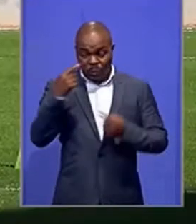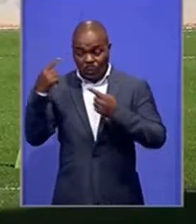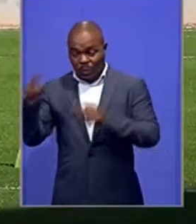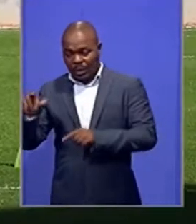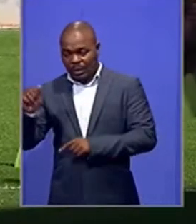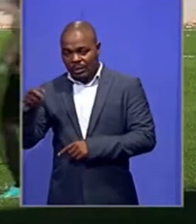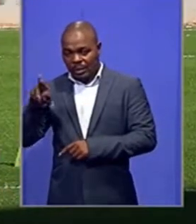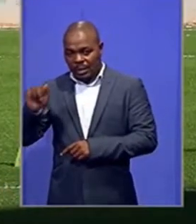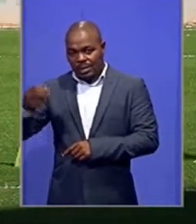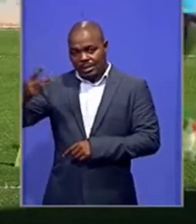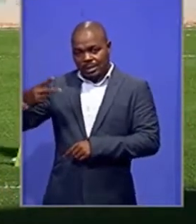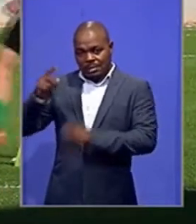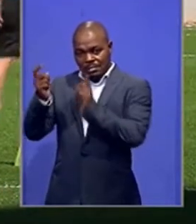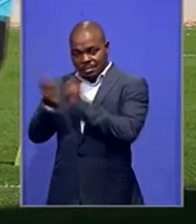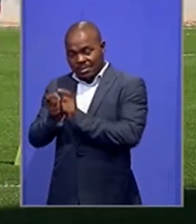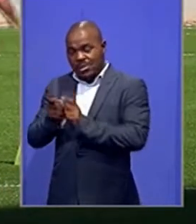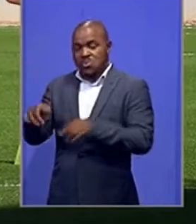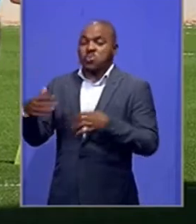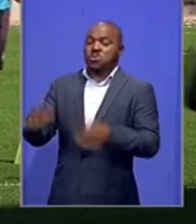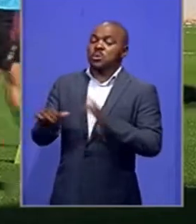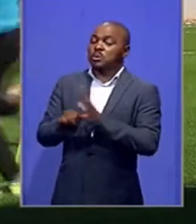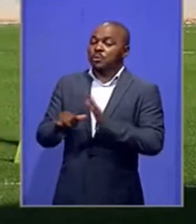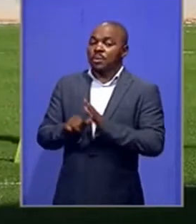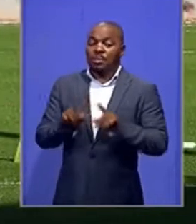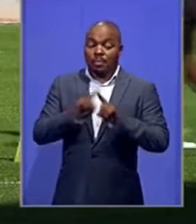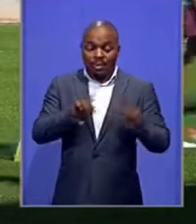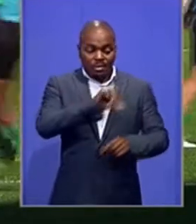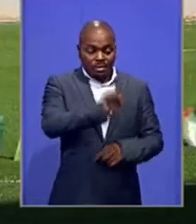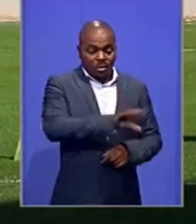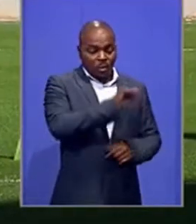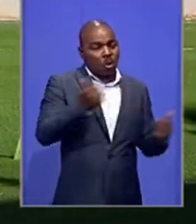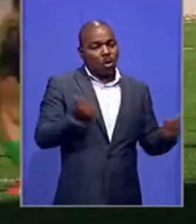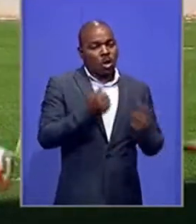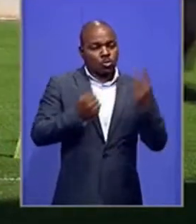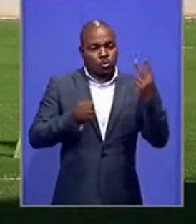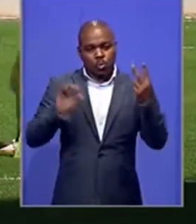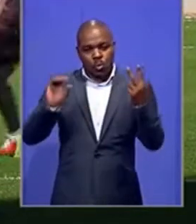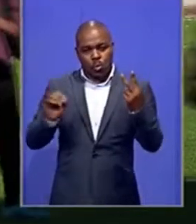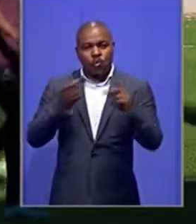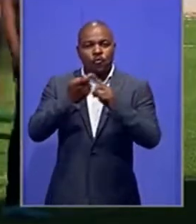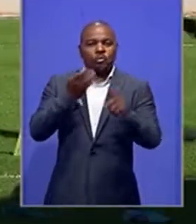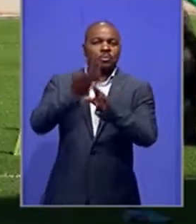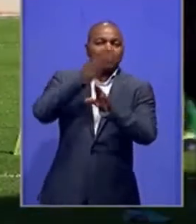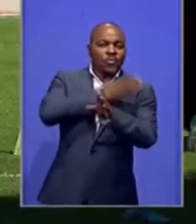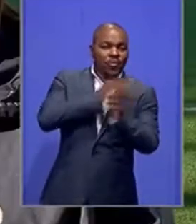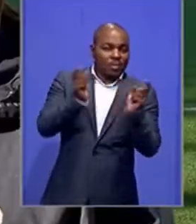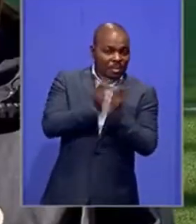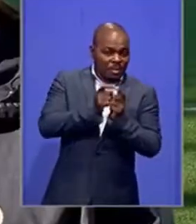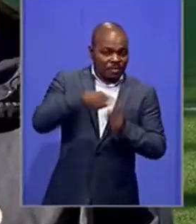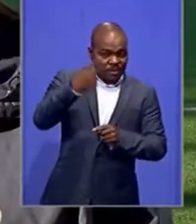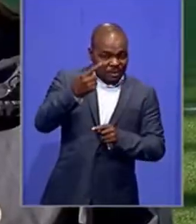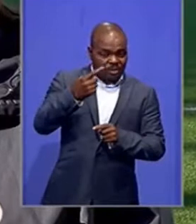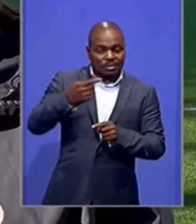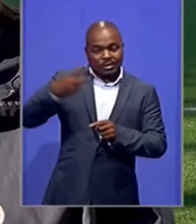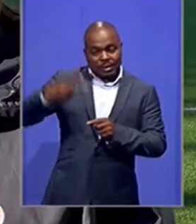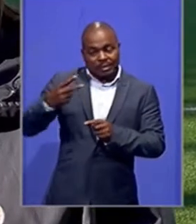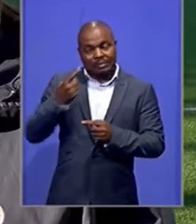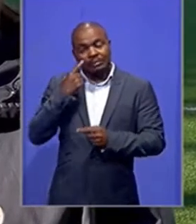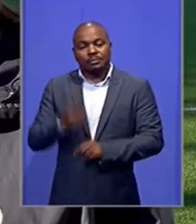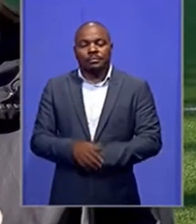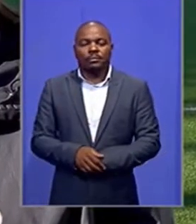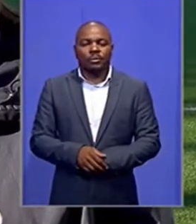lotong labobedi hosane le hoja Afrika Borwa e le pele ka dintlha tse pedi ho lehe ho tswa lotong la pele. We got to make sure that we